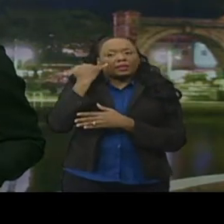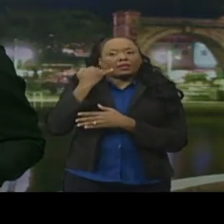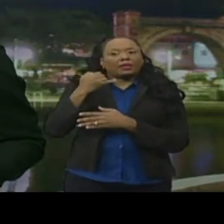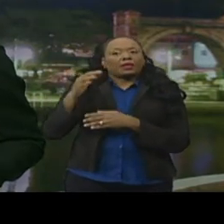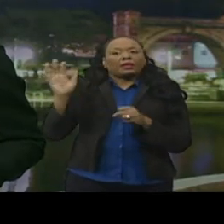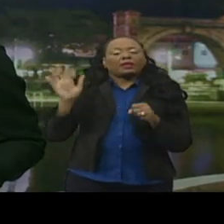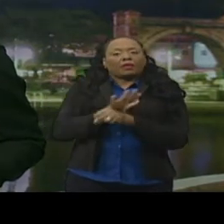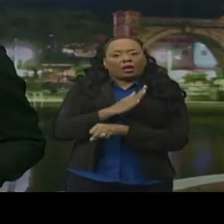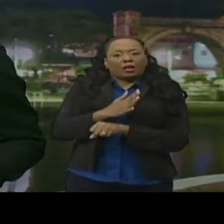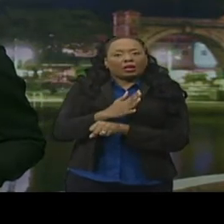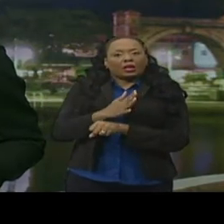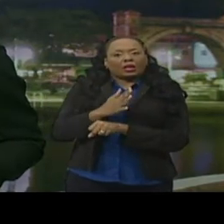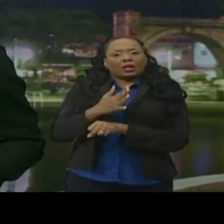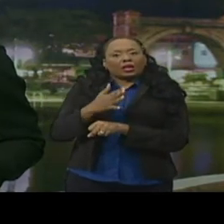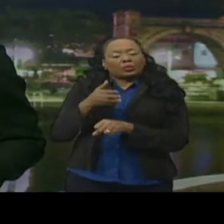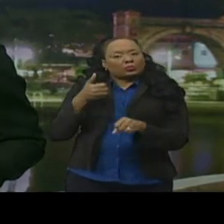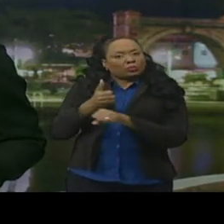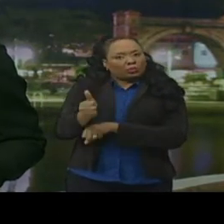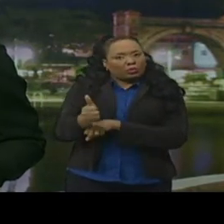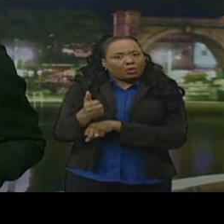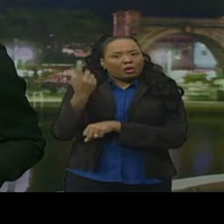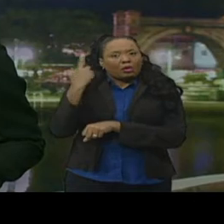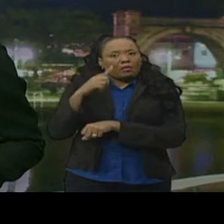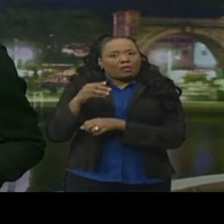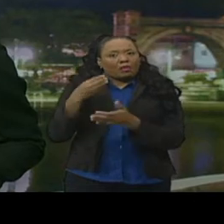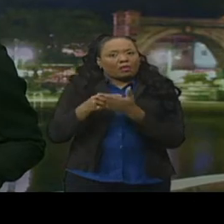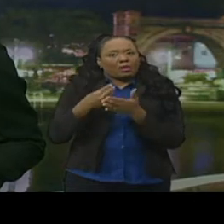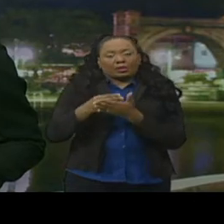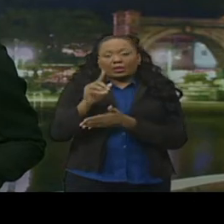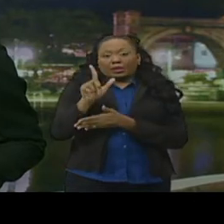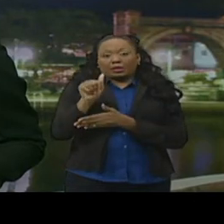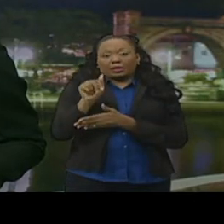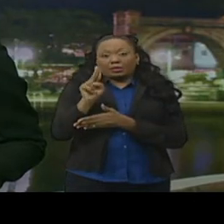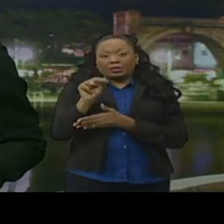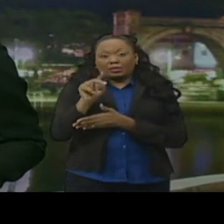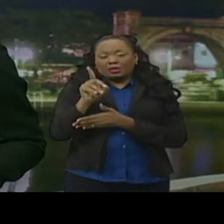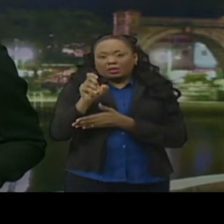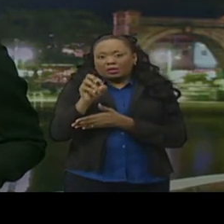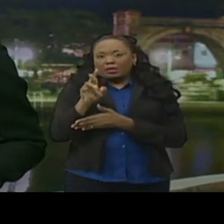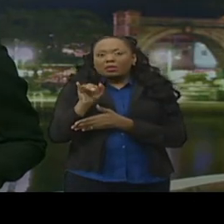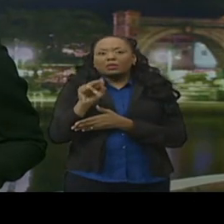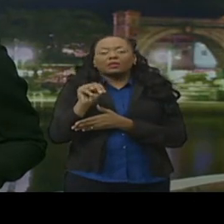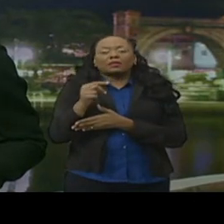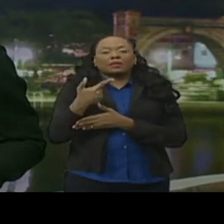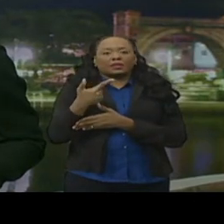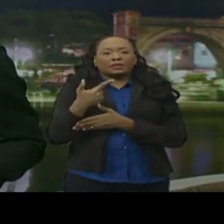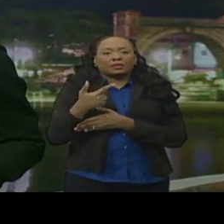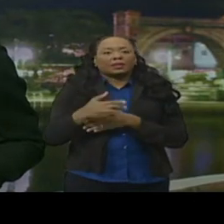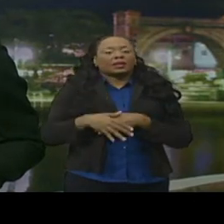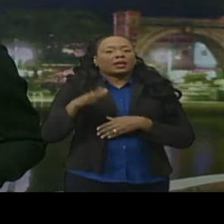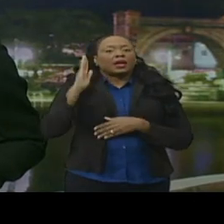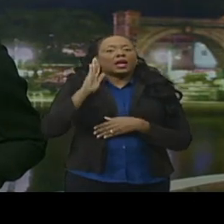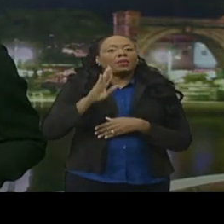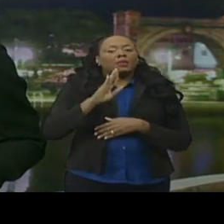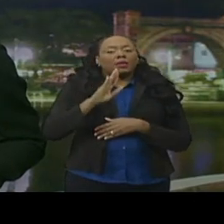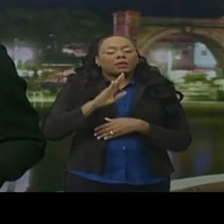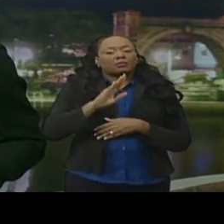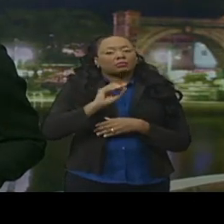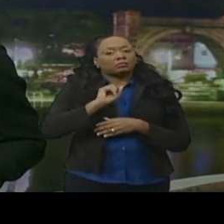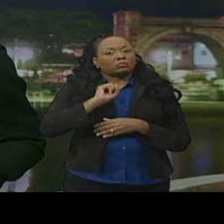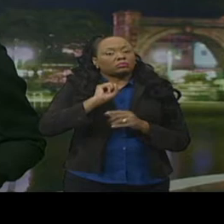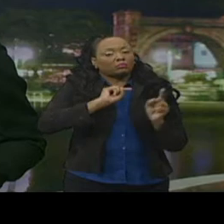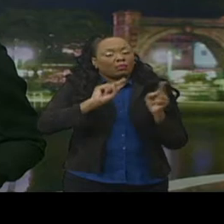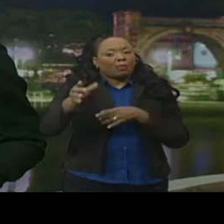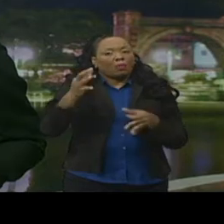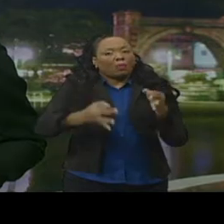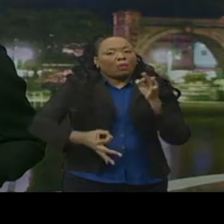to launder money and money laundering. He's also scheduled to appear in a Brooklyn federal court later this month. Confirmation of this